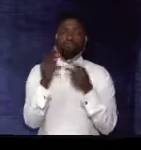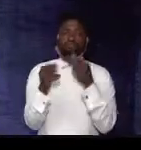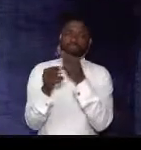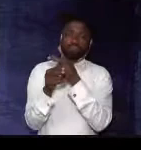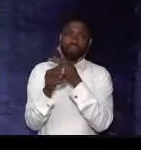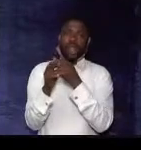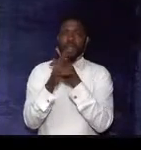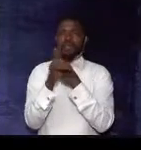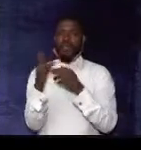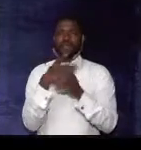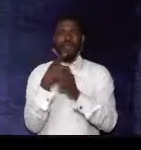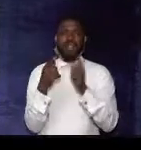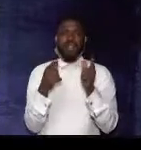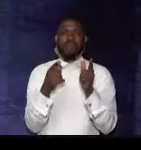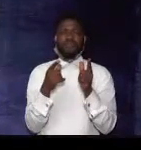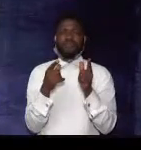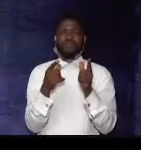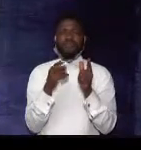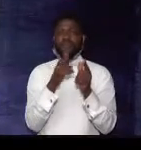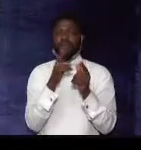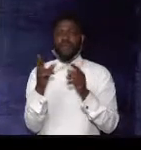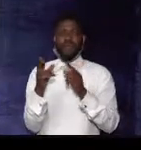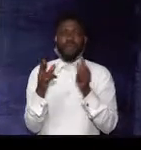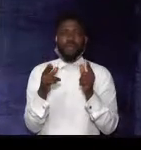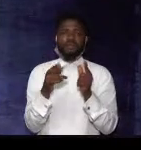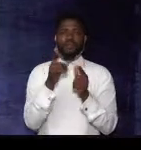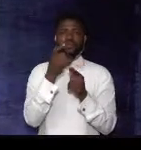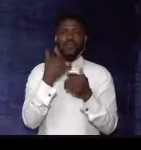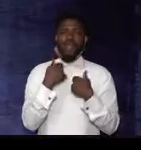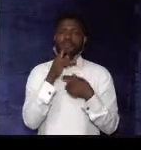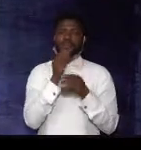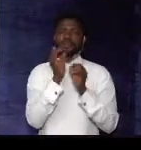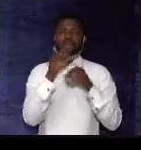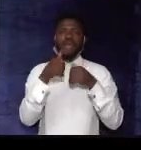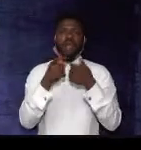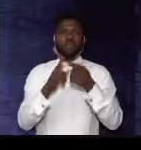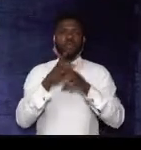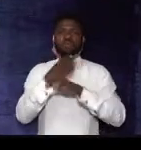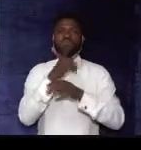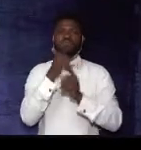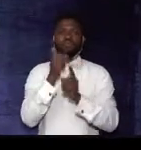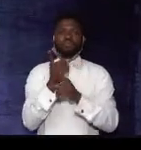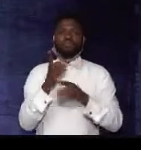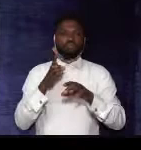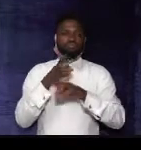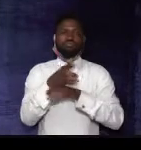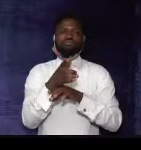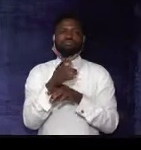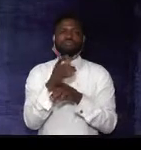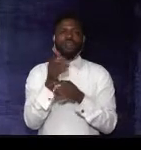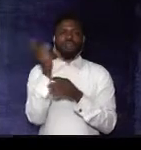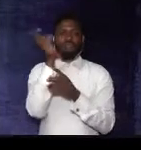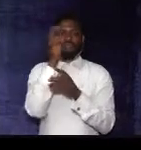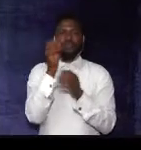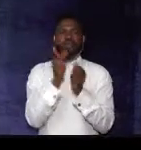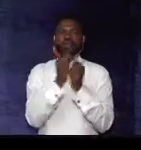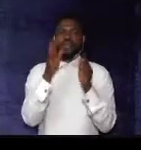look right, left, and look at your right again. I think you've been taught how to cross, so you don't just cross